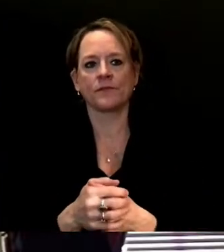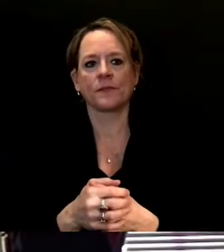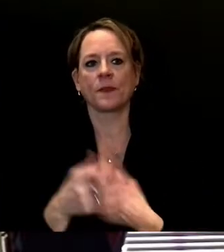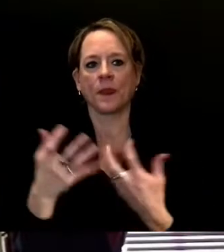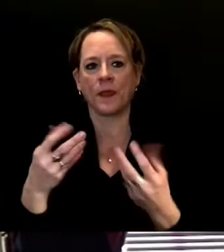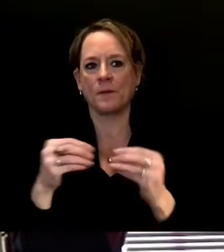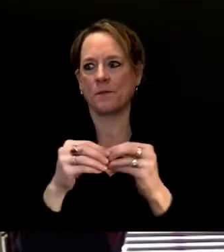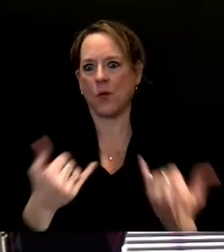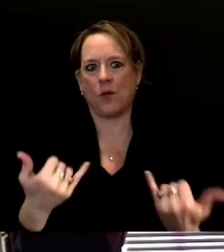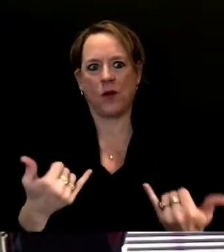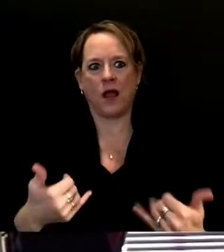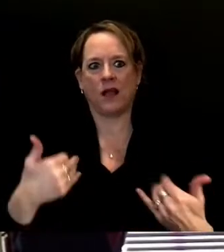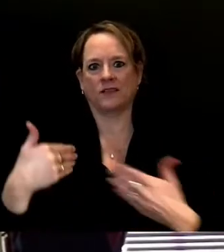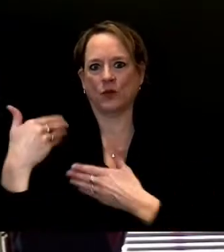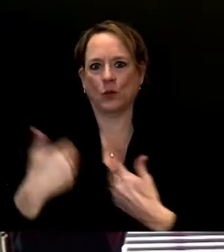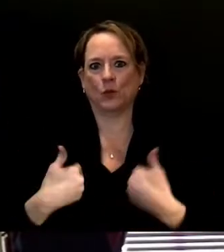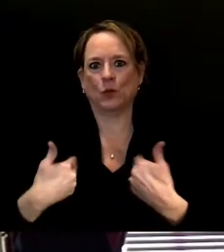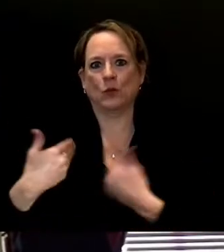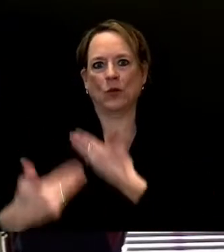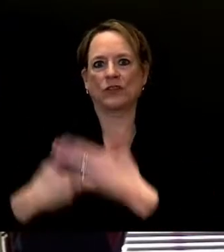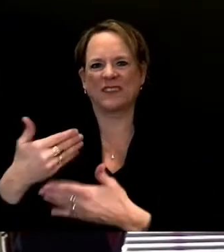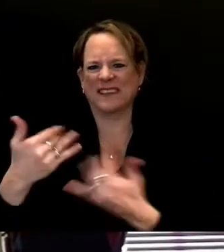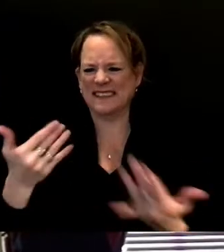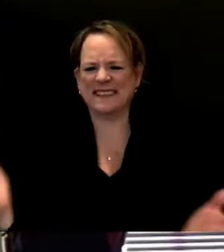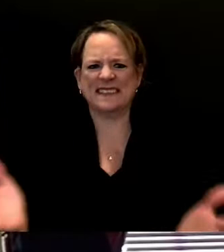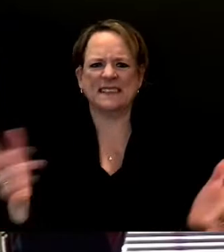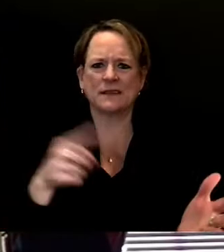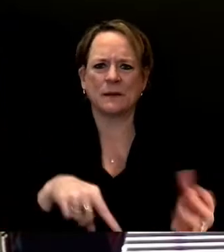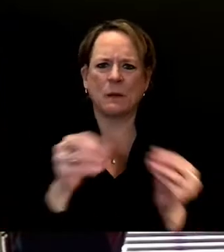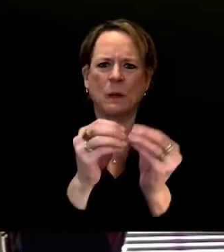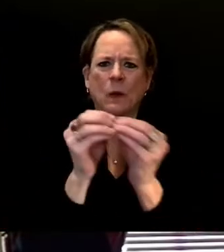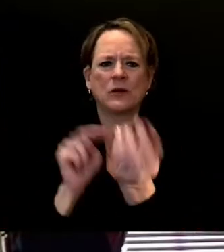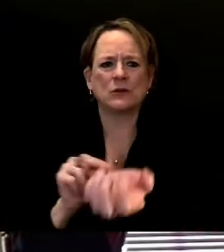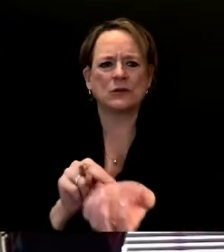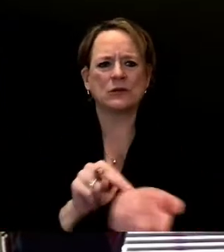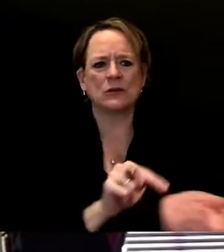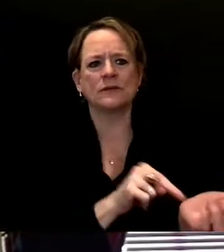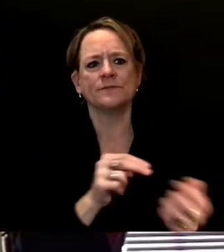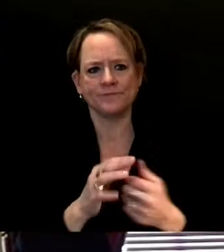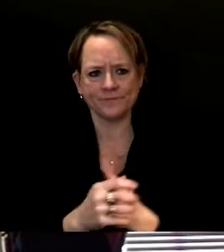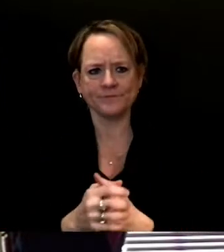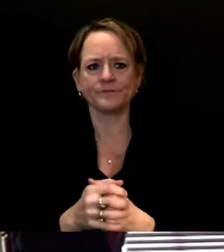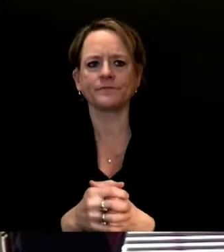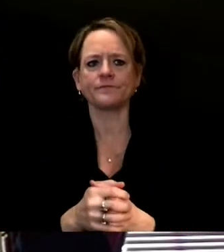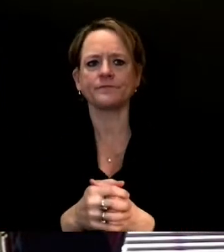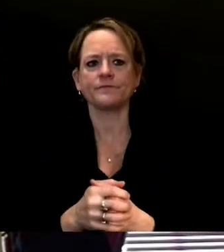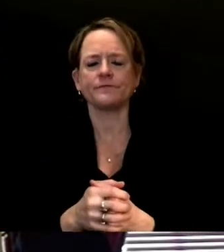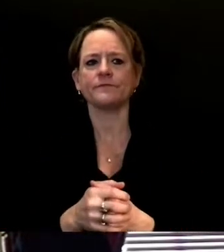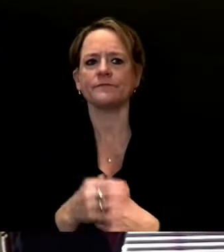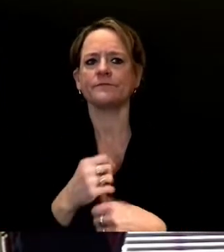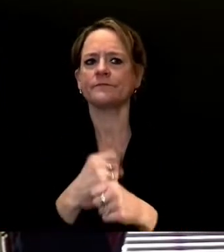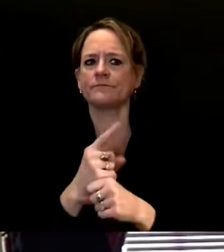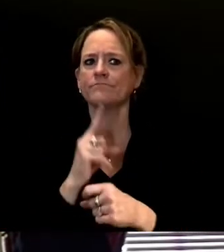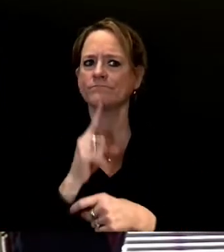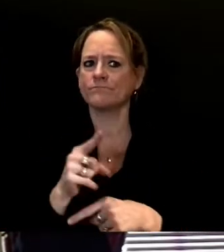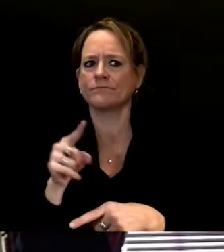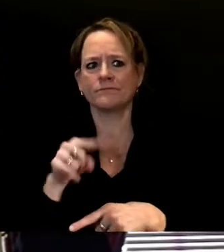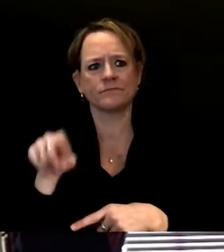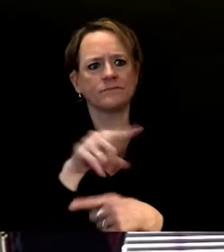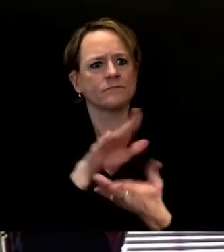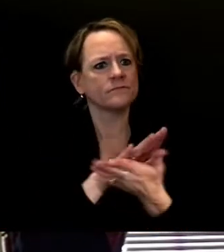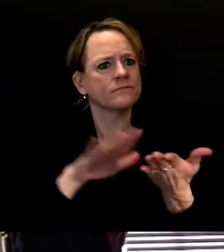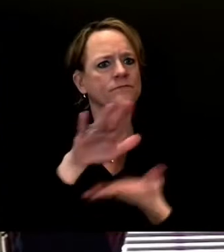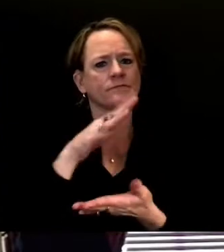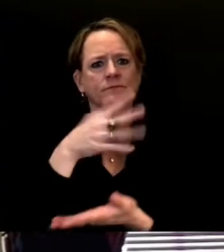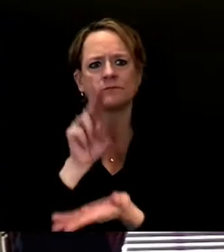to make sure that our higher education institutions are in a position to keep, for lack of a better term, churning out